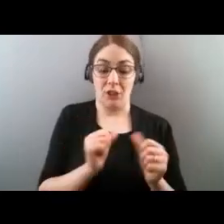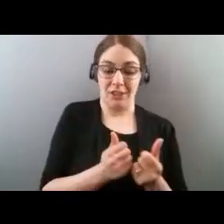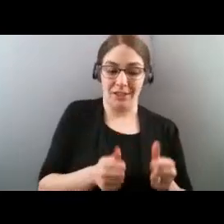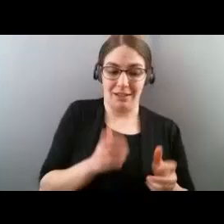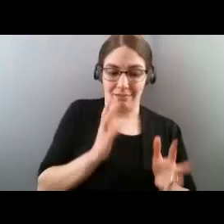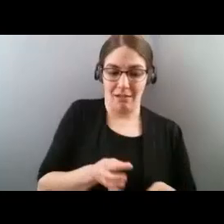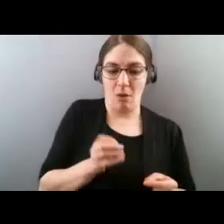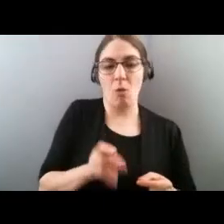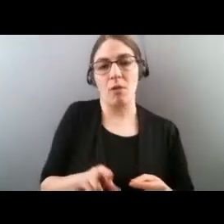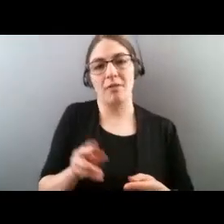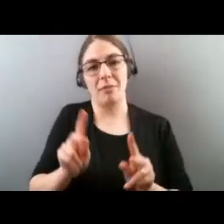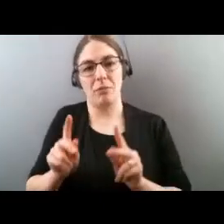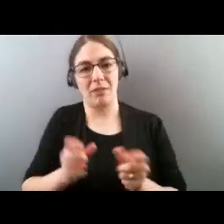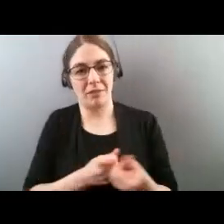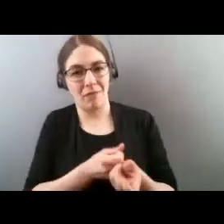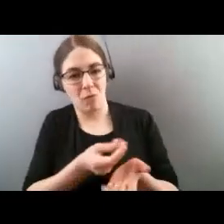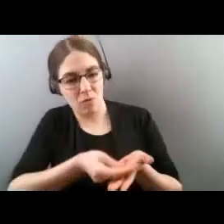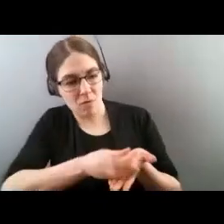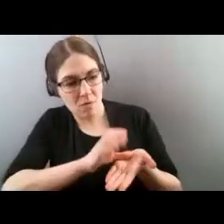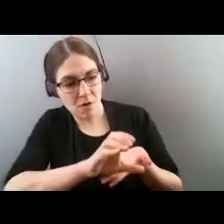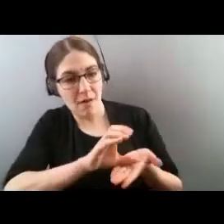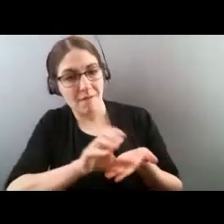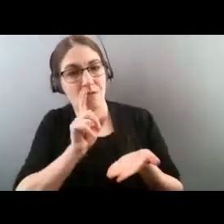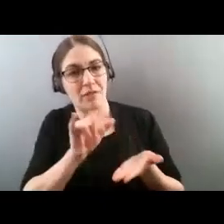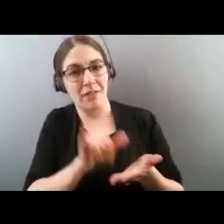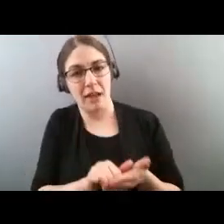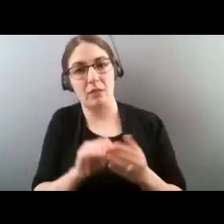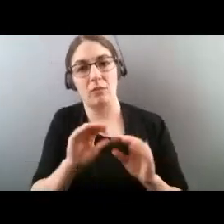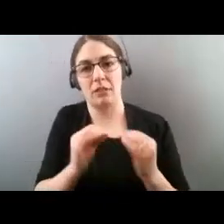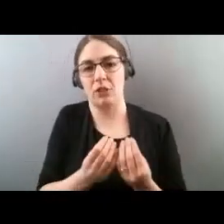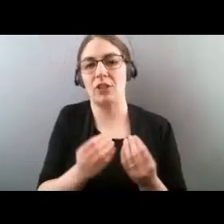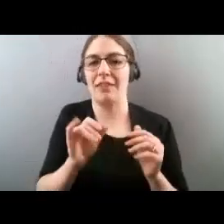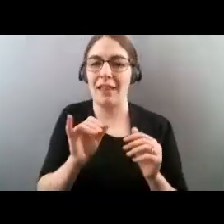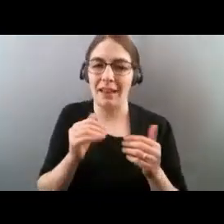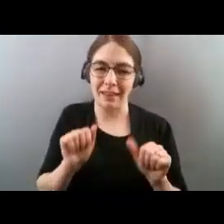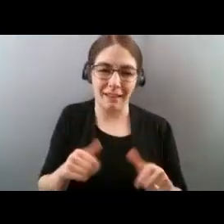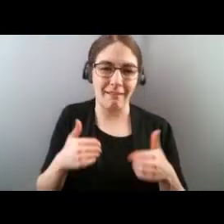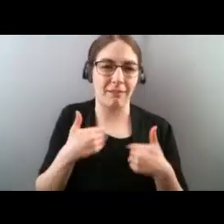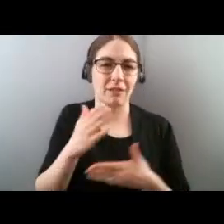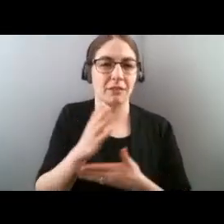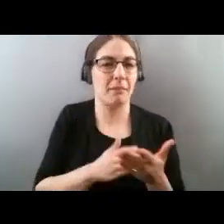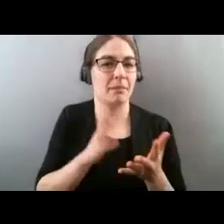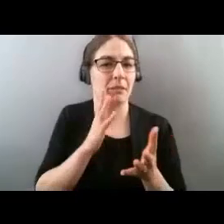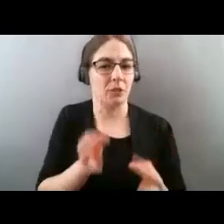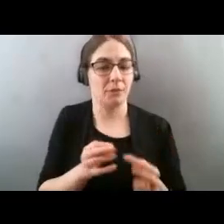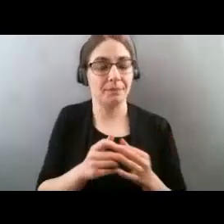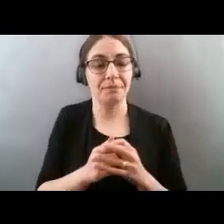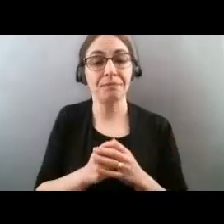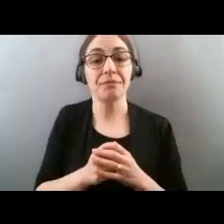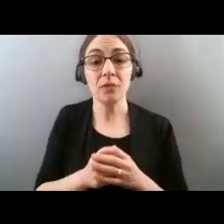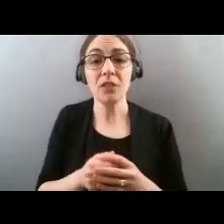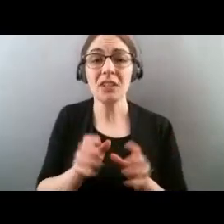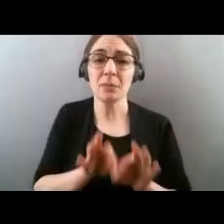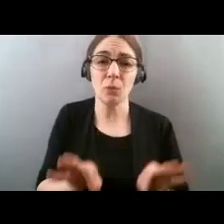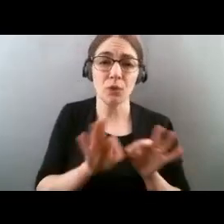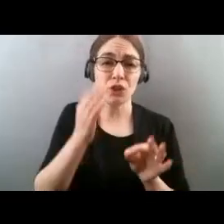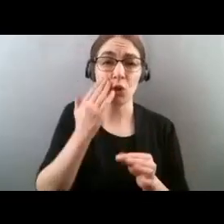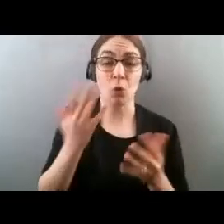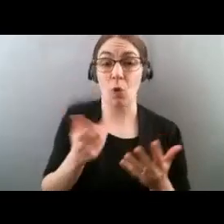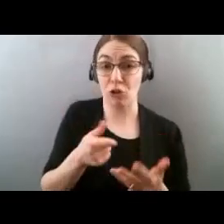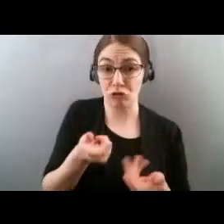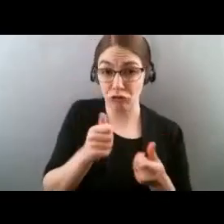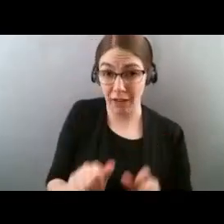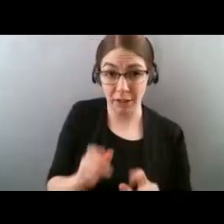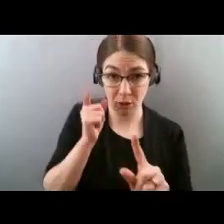or the organization, and there may be some discretion there. And so I think it's important to know what you're trying to accomplish, what your business needs